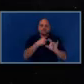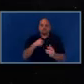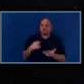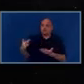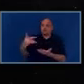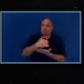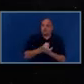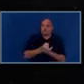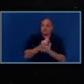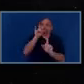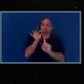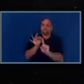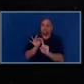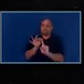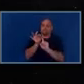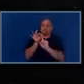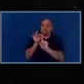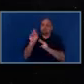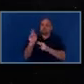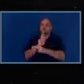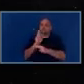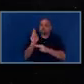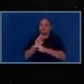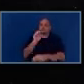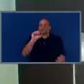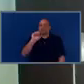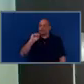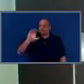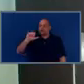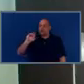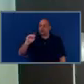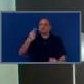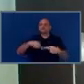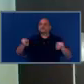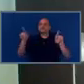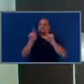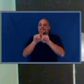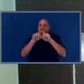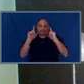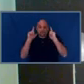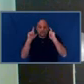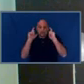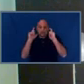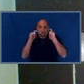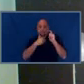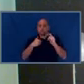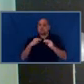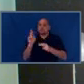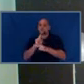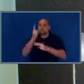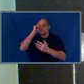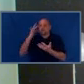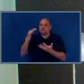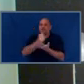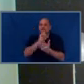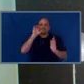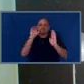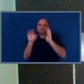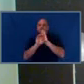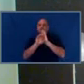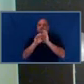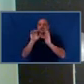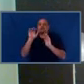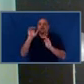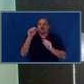In particular, using the SAMCAM, which is the same image or the same camera that we use to collect the images of the tag